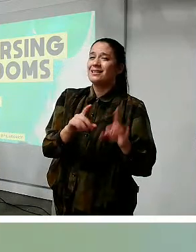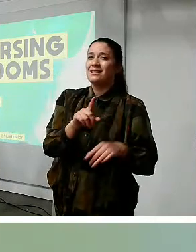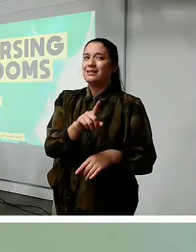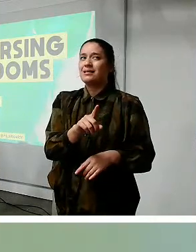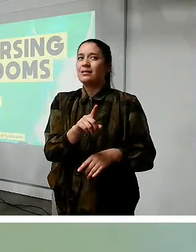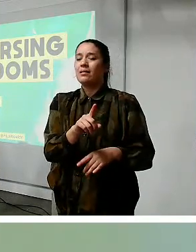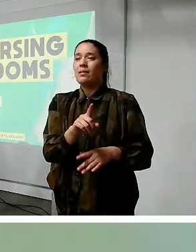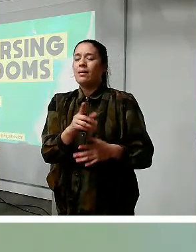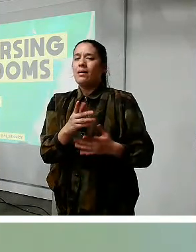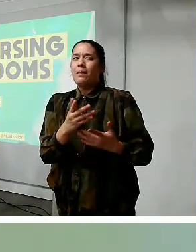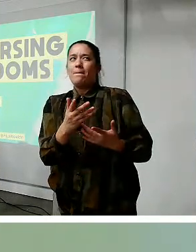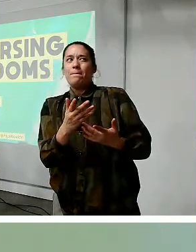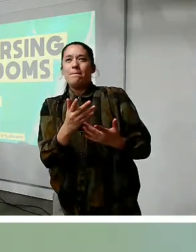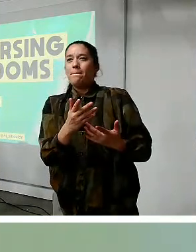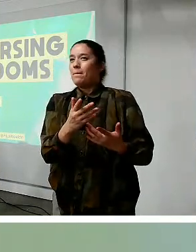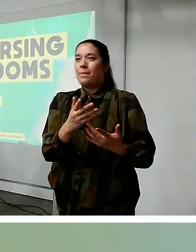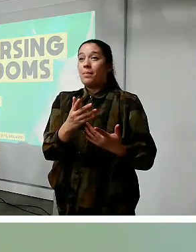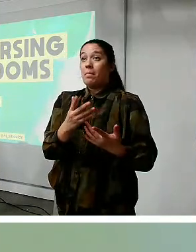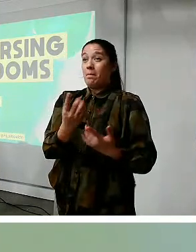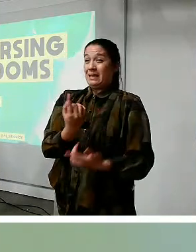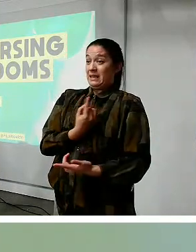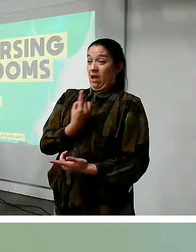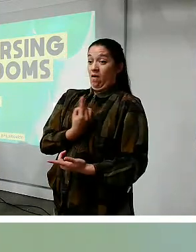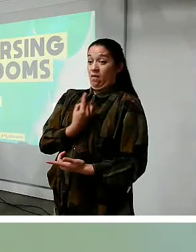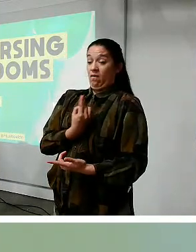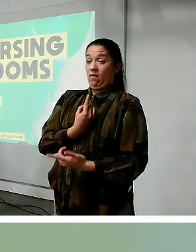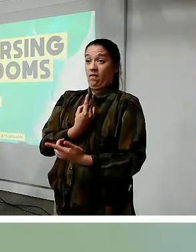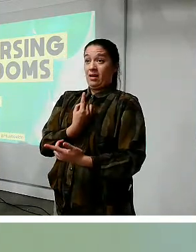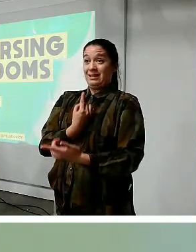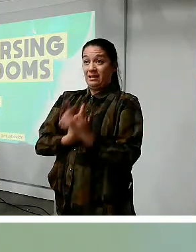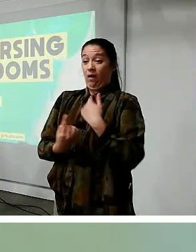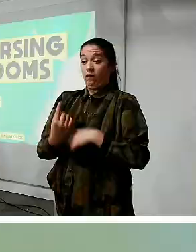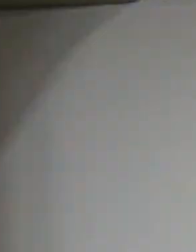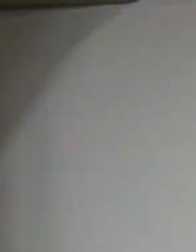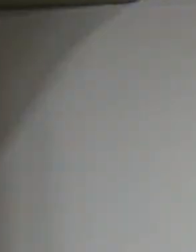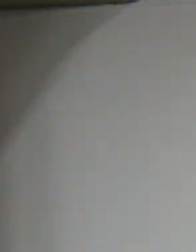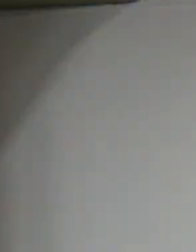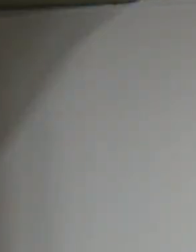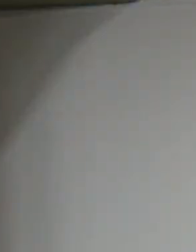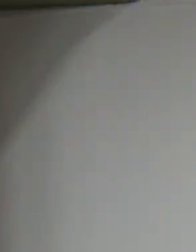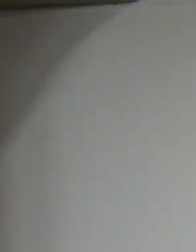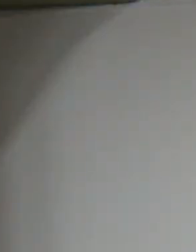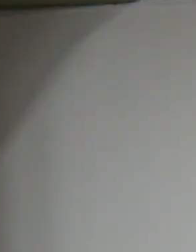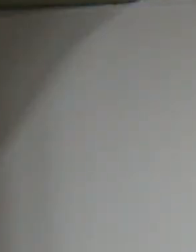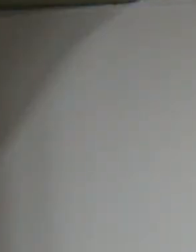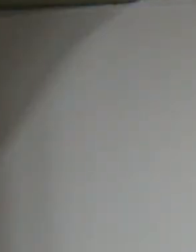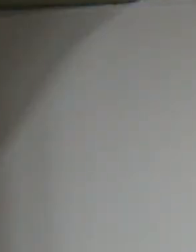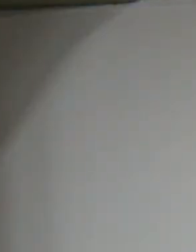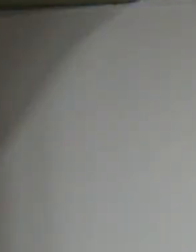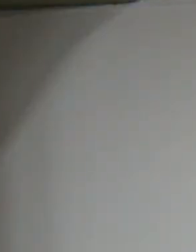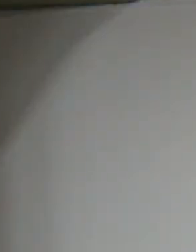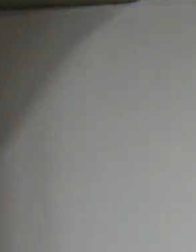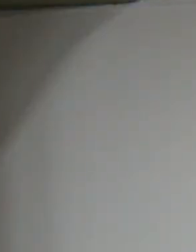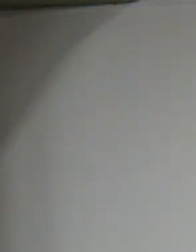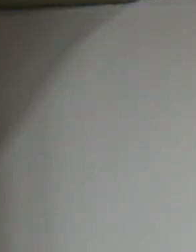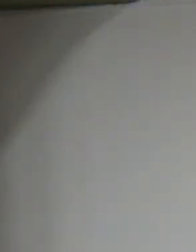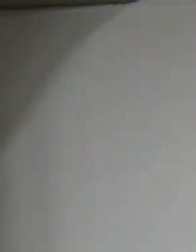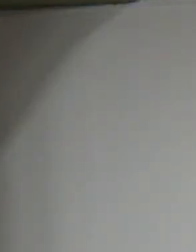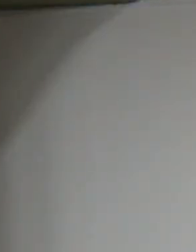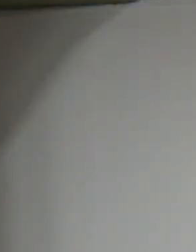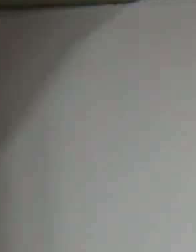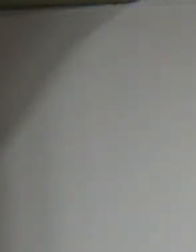for myself, and can be really like quite demanding in that way on myself. And so trying